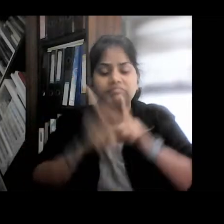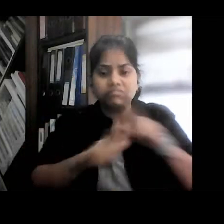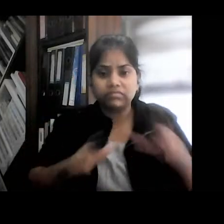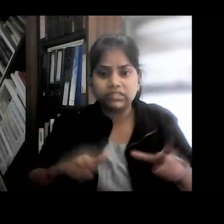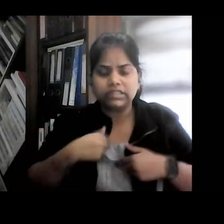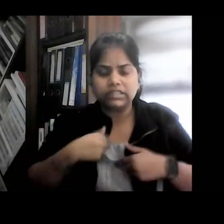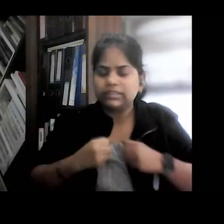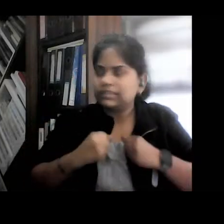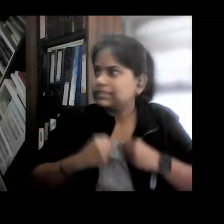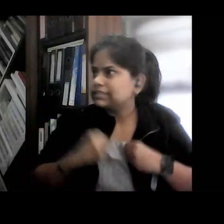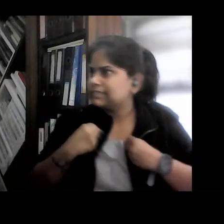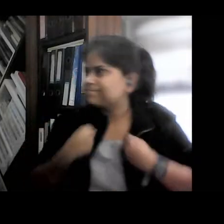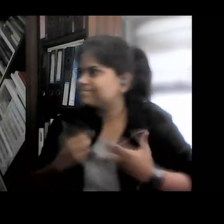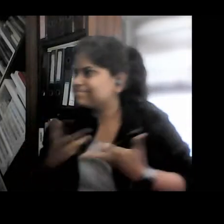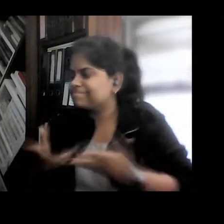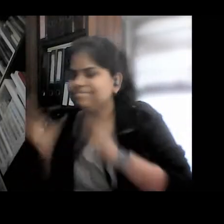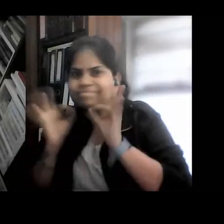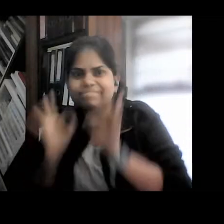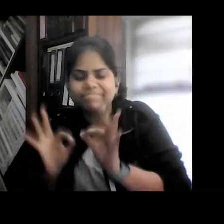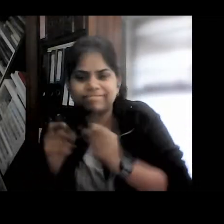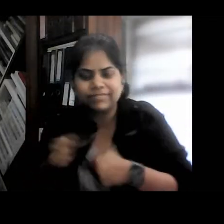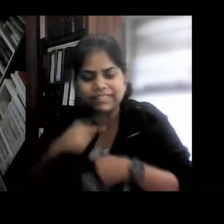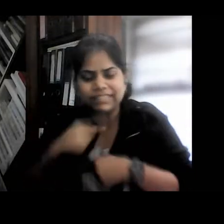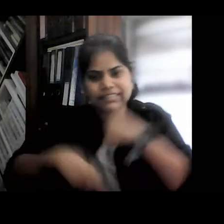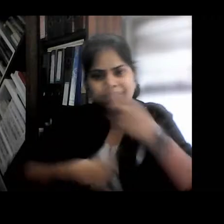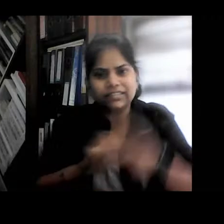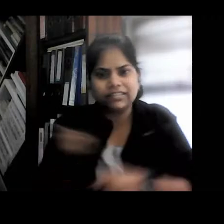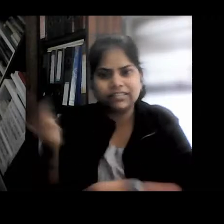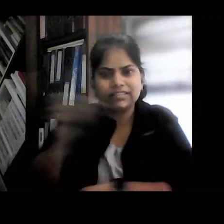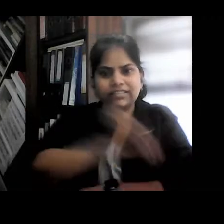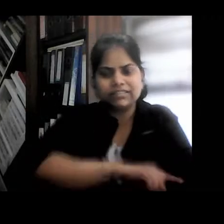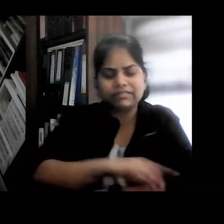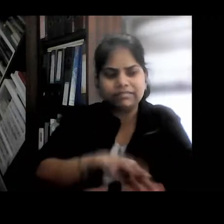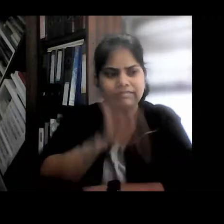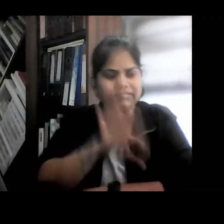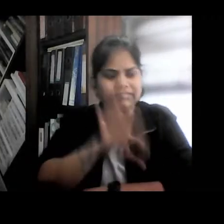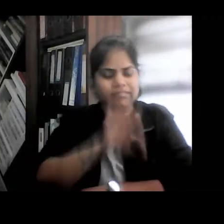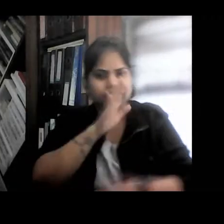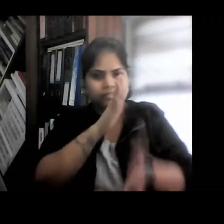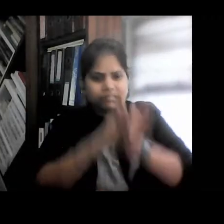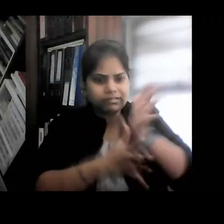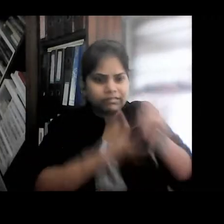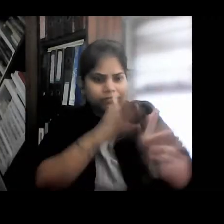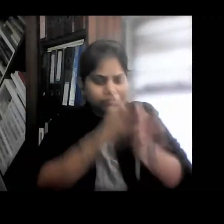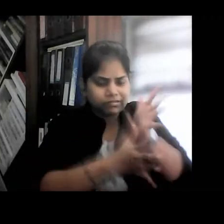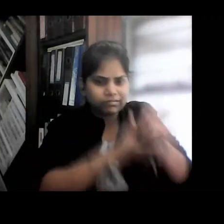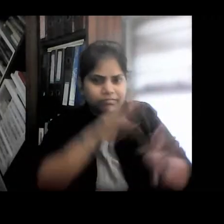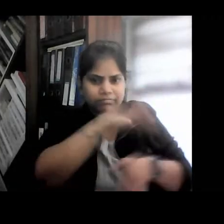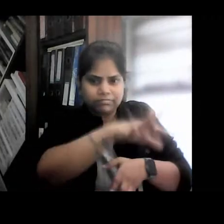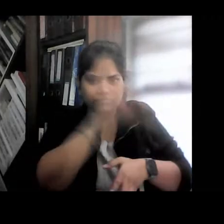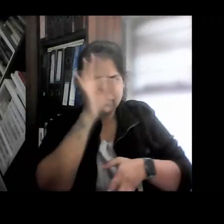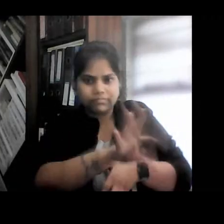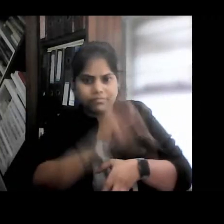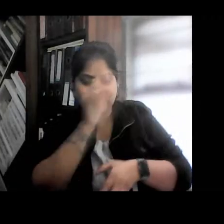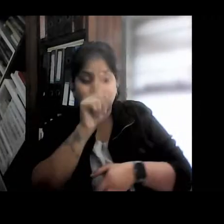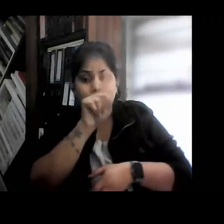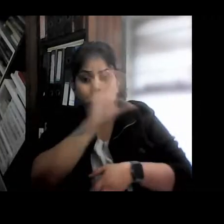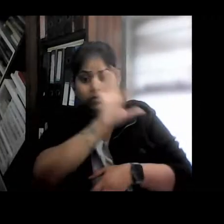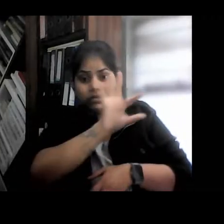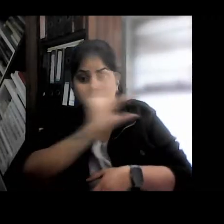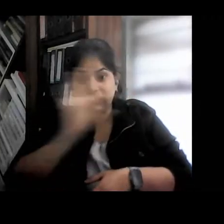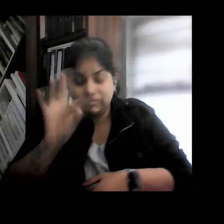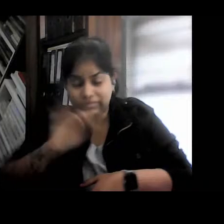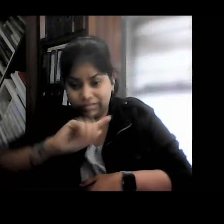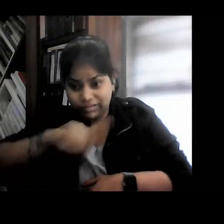this language. Each day I picked up more signs, and by the end of the week, I was able to fully communicate with